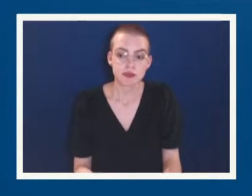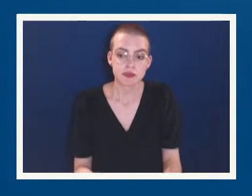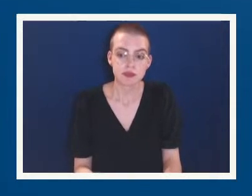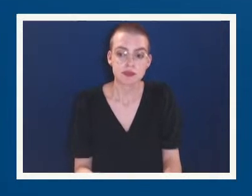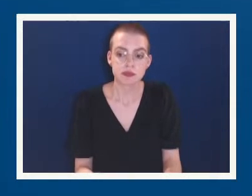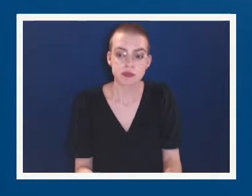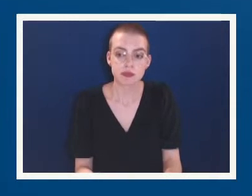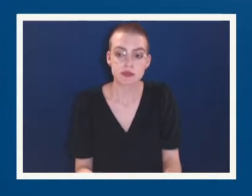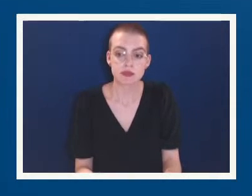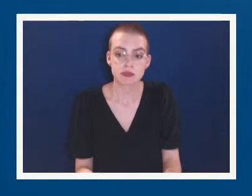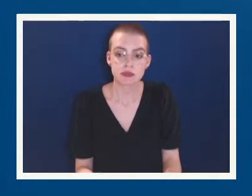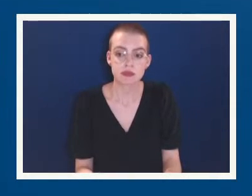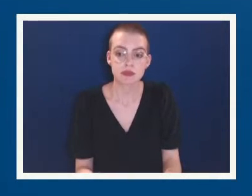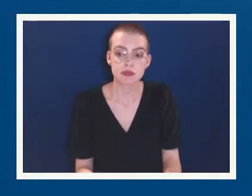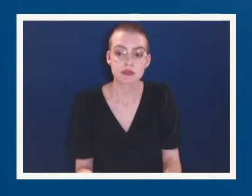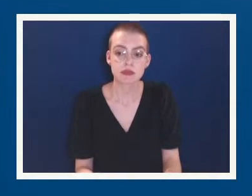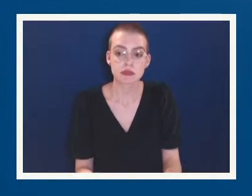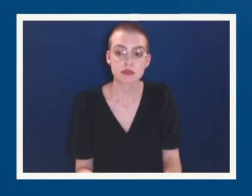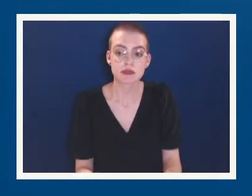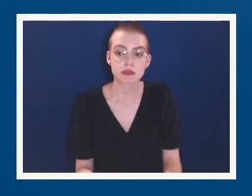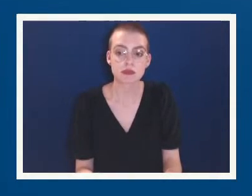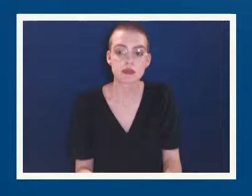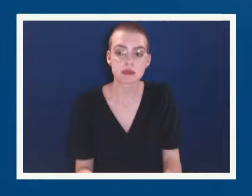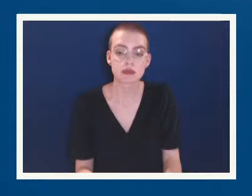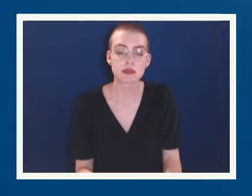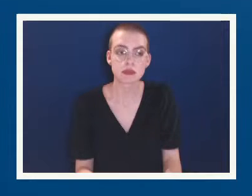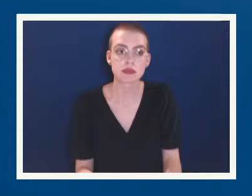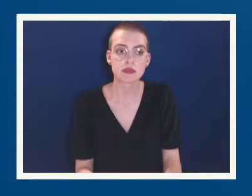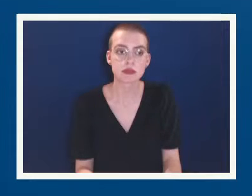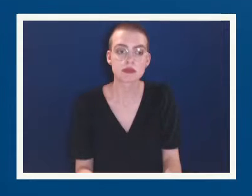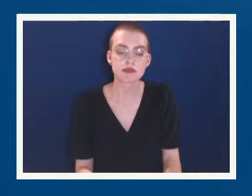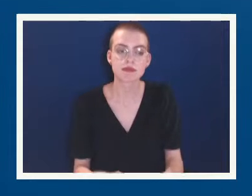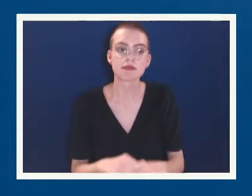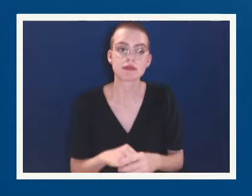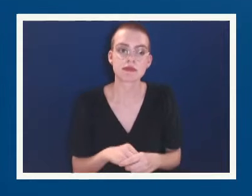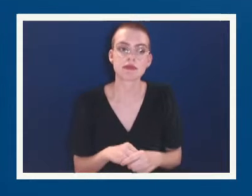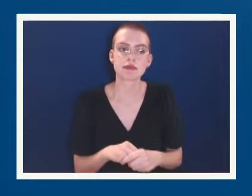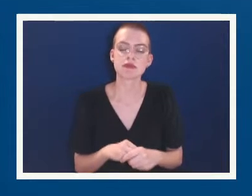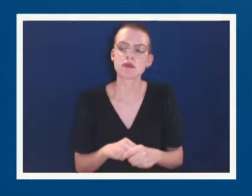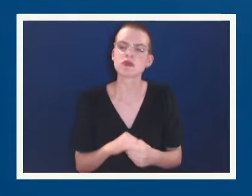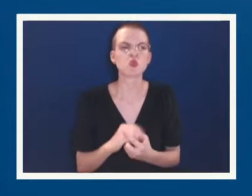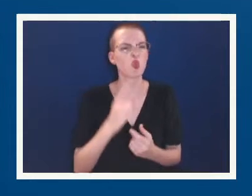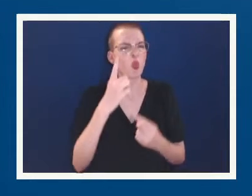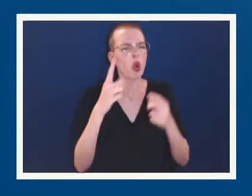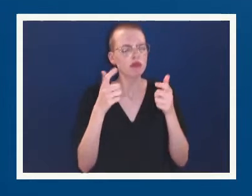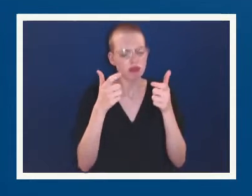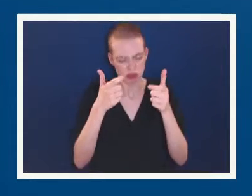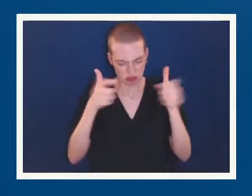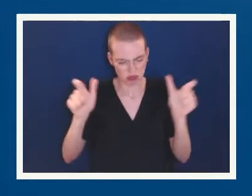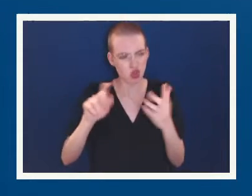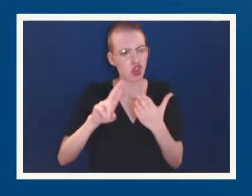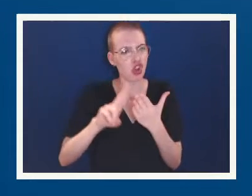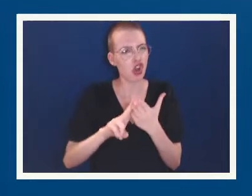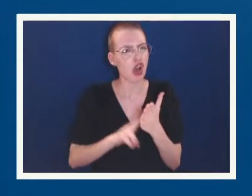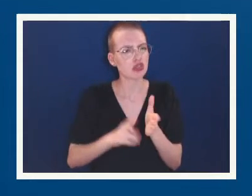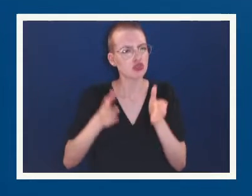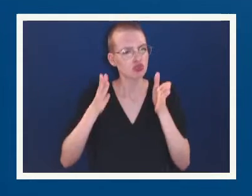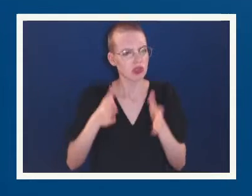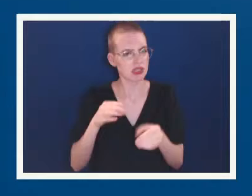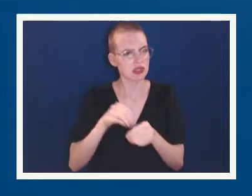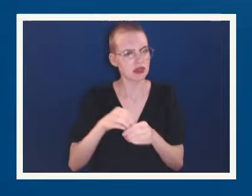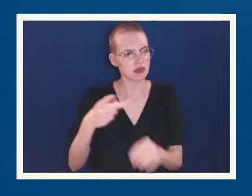When one of the largest contractors in Pennsylvania thought it was a good idea to rip off